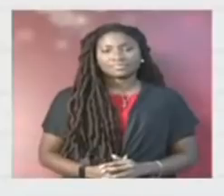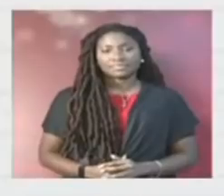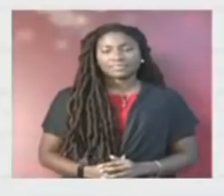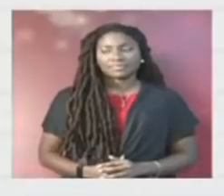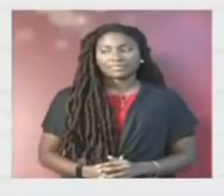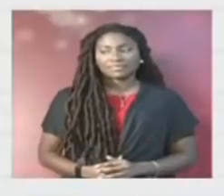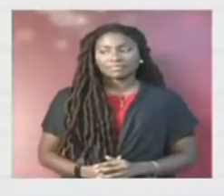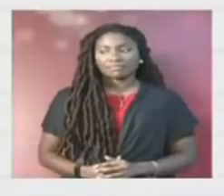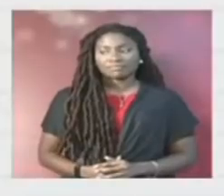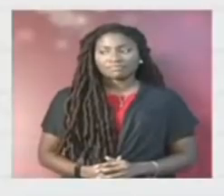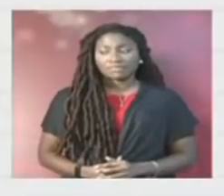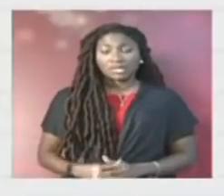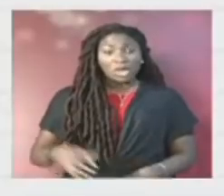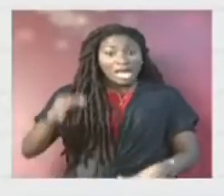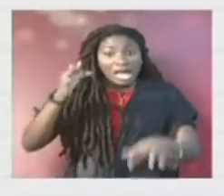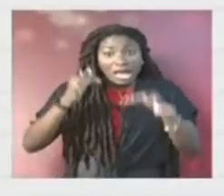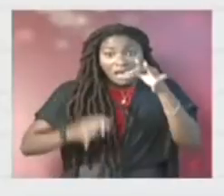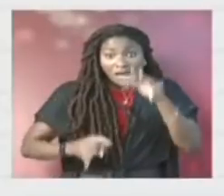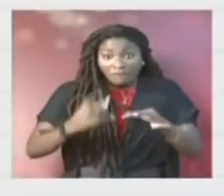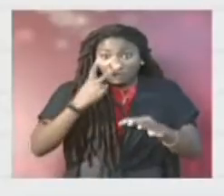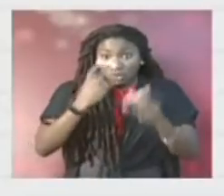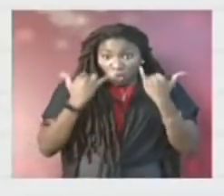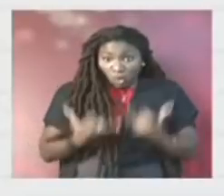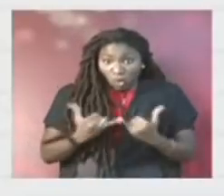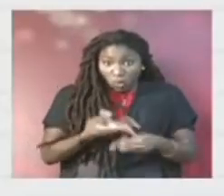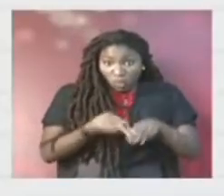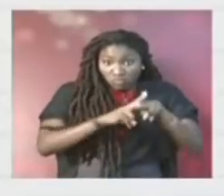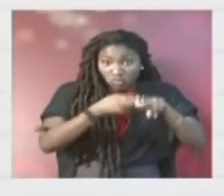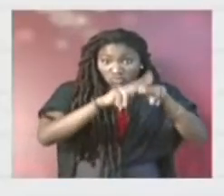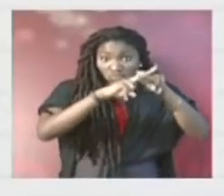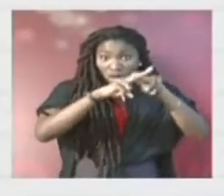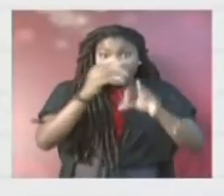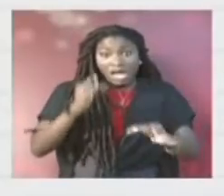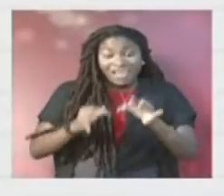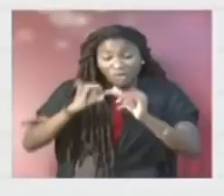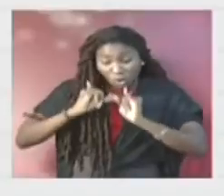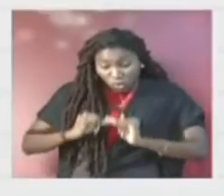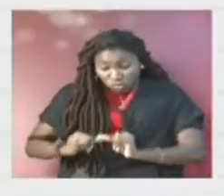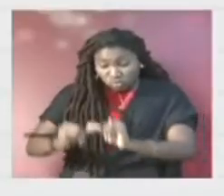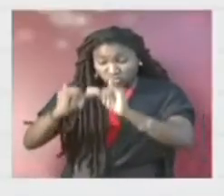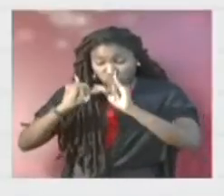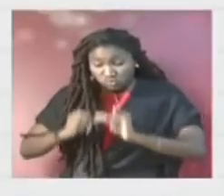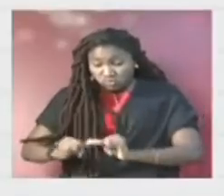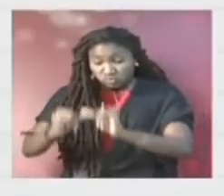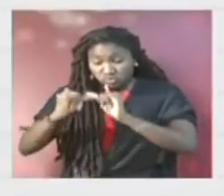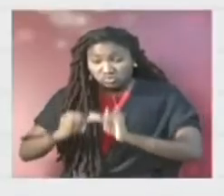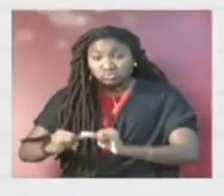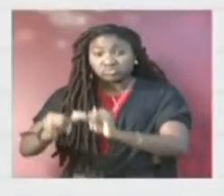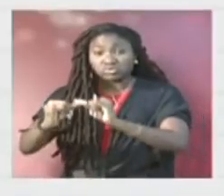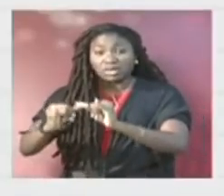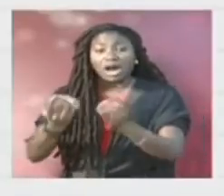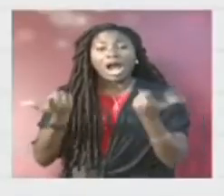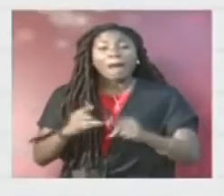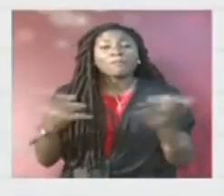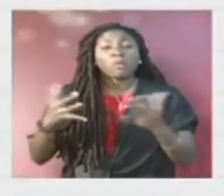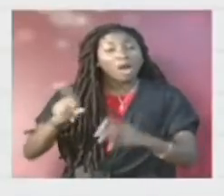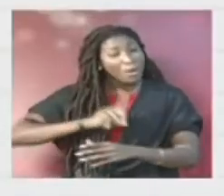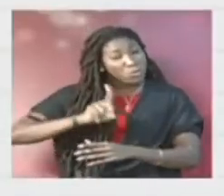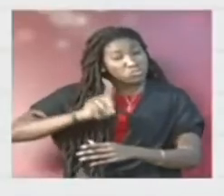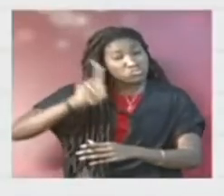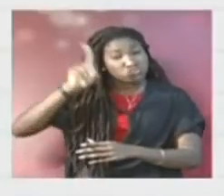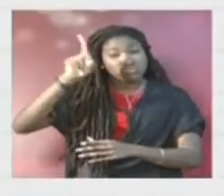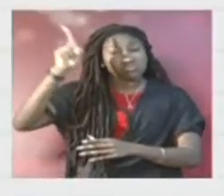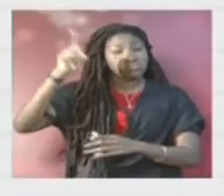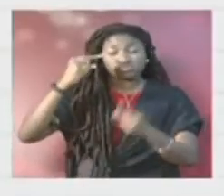forward. At the current rate of speed, looking at the active cases, we are on track to have alarming numbers of active